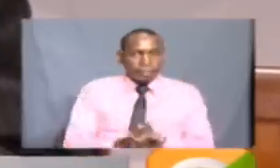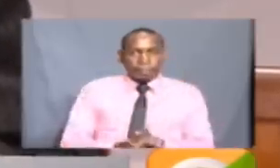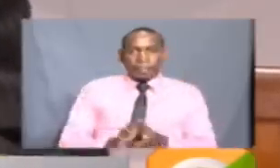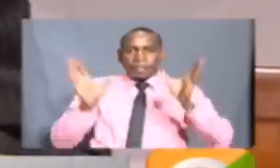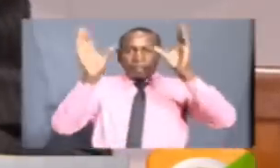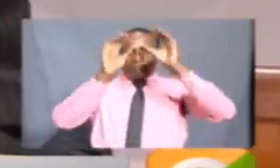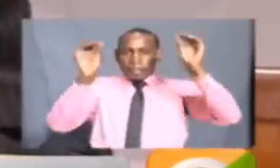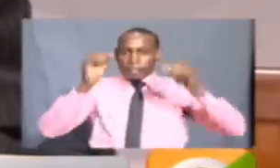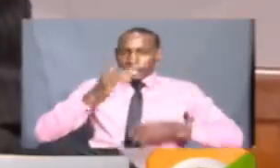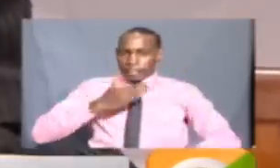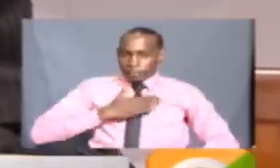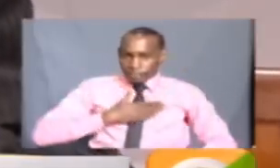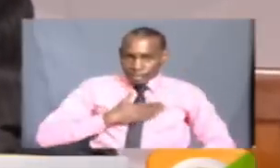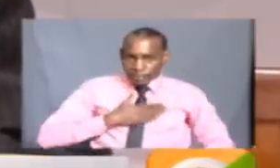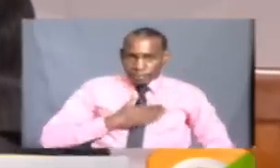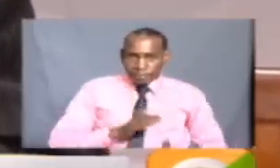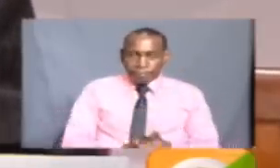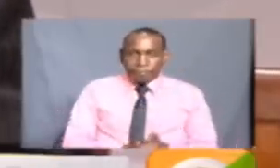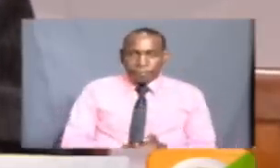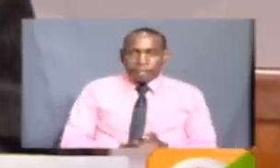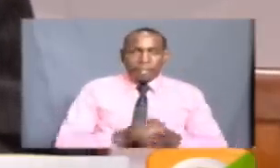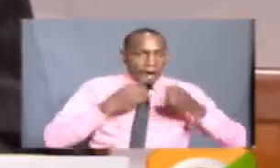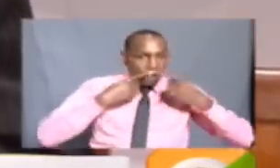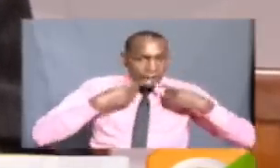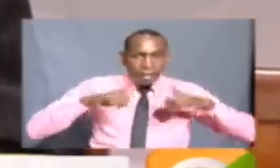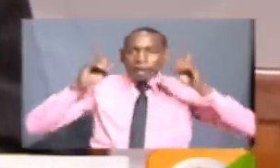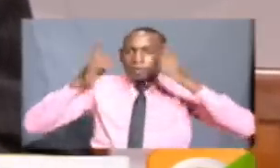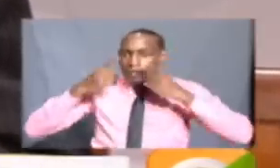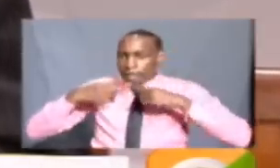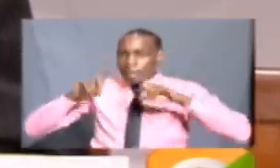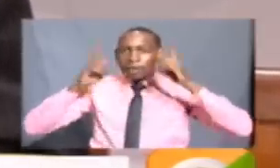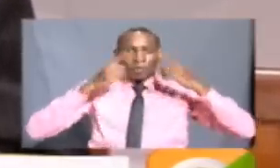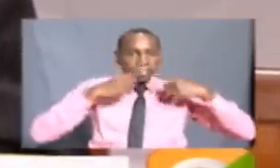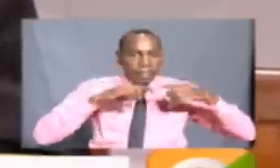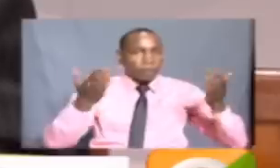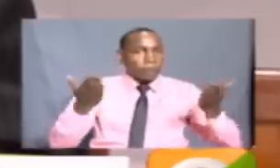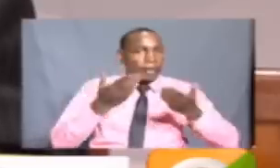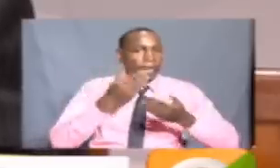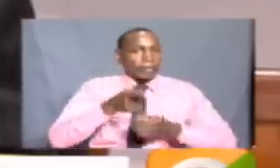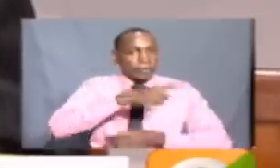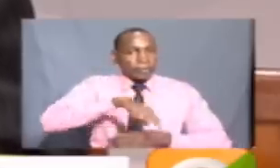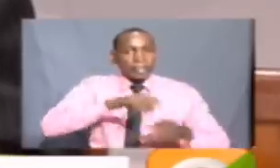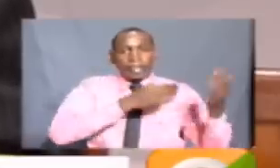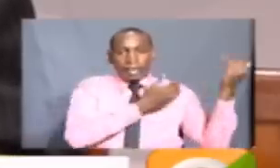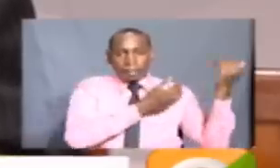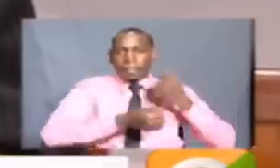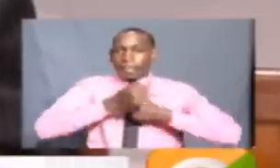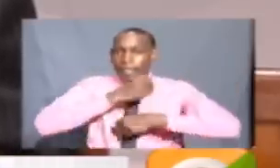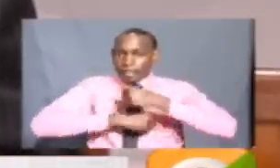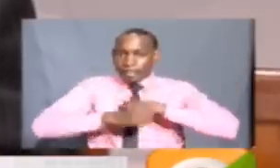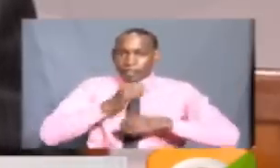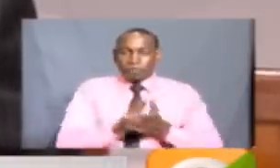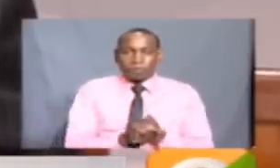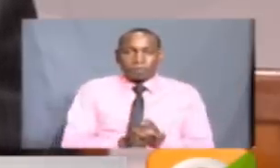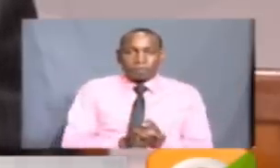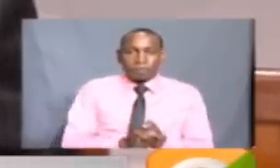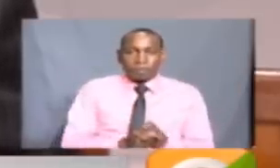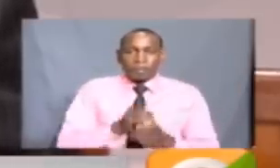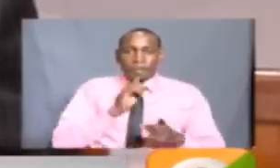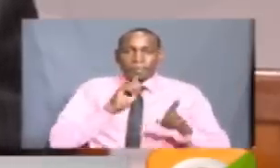president has become a whistleblower where we expect him to act. My brother